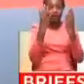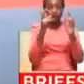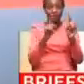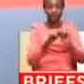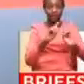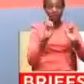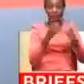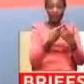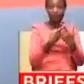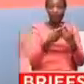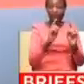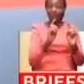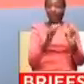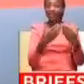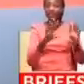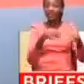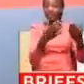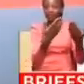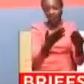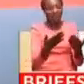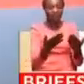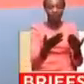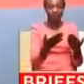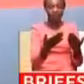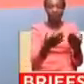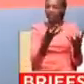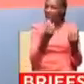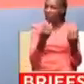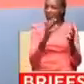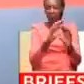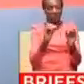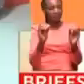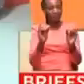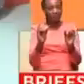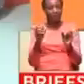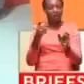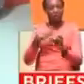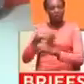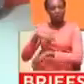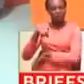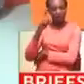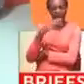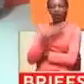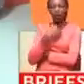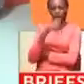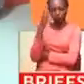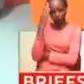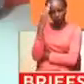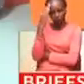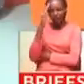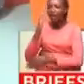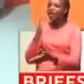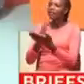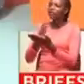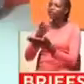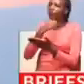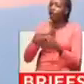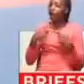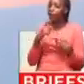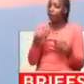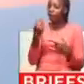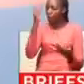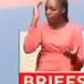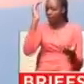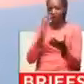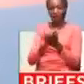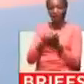are covenants. You don't just blow up. It's not just about the music. I'm just curious. Of course, there are Christians who totally believe